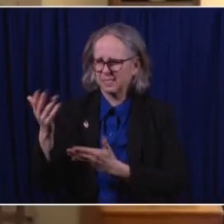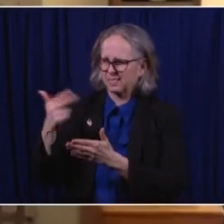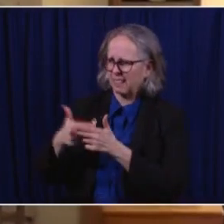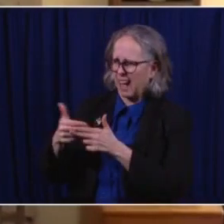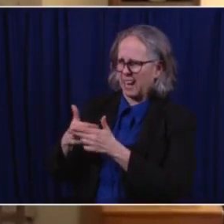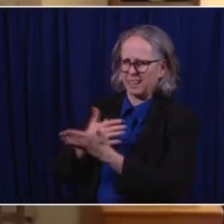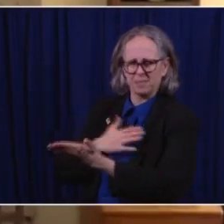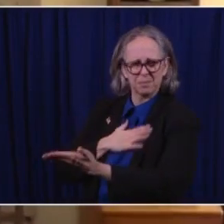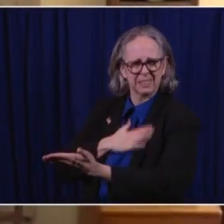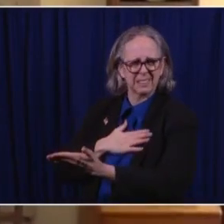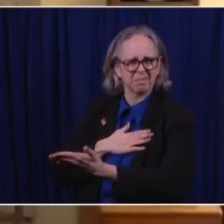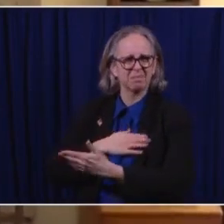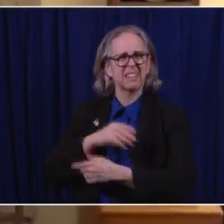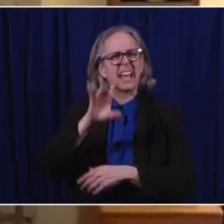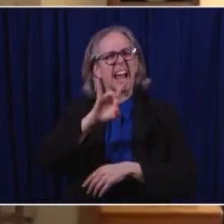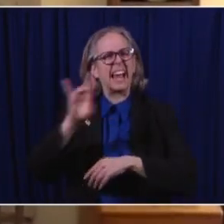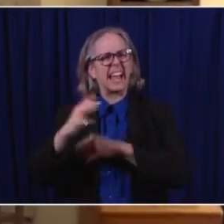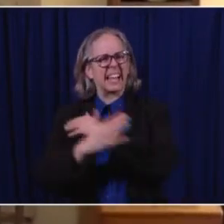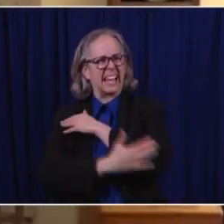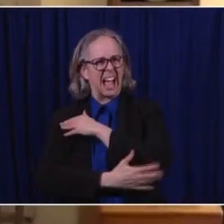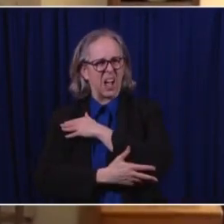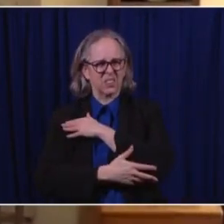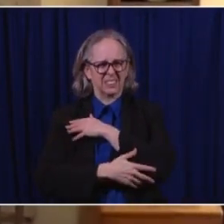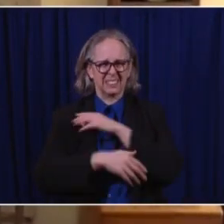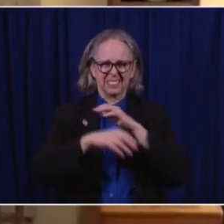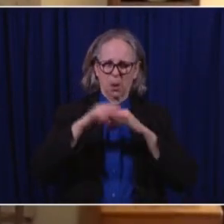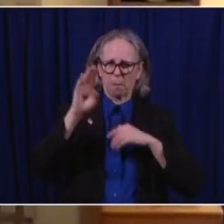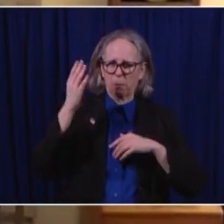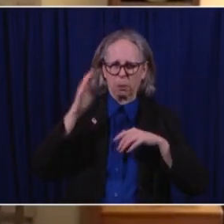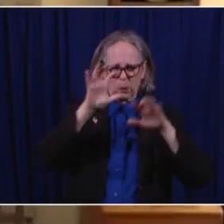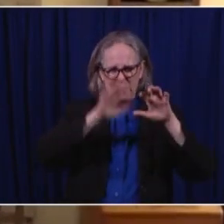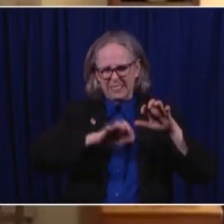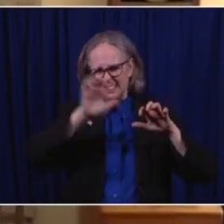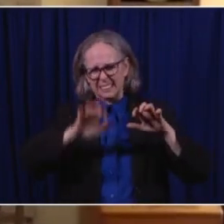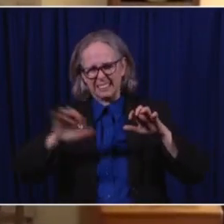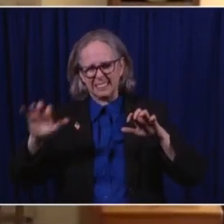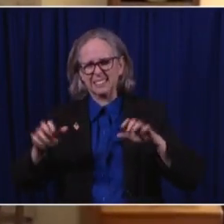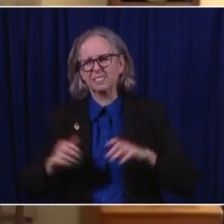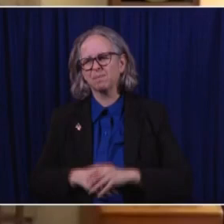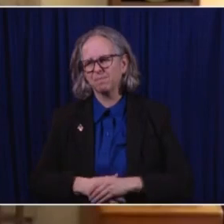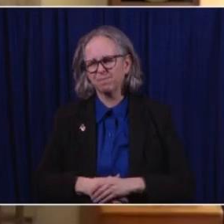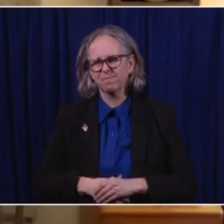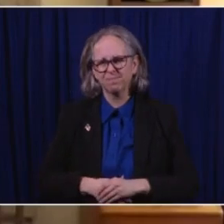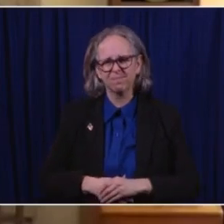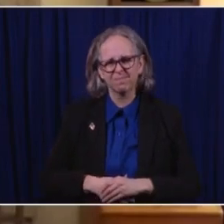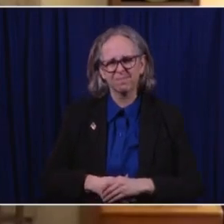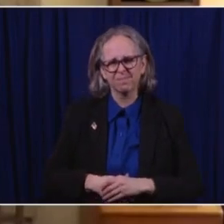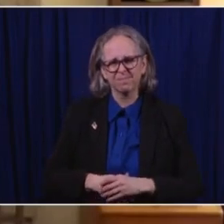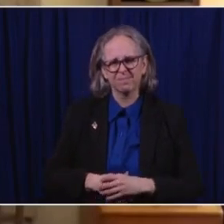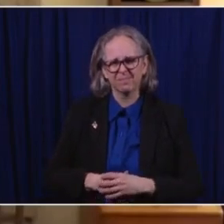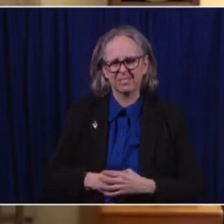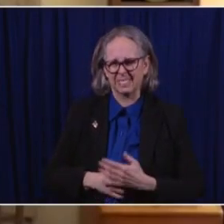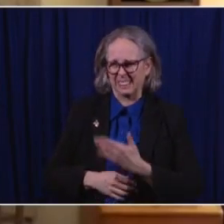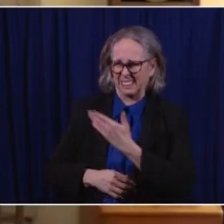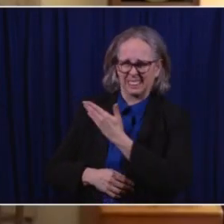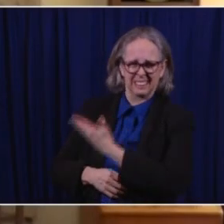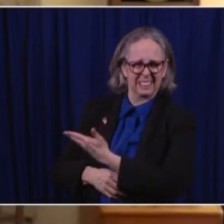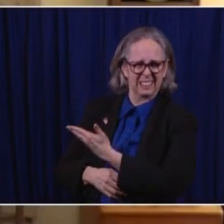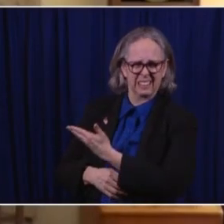These are our numbers. And again, this is how you look to see how much spread you